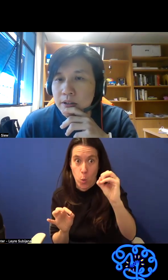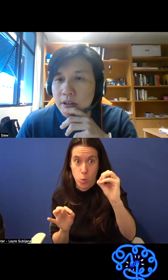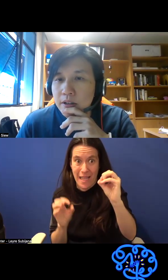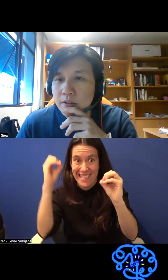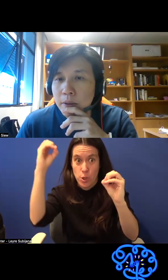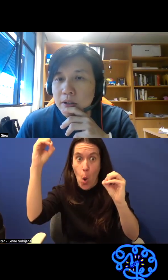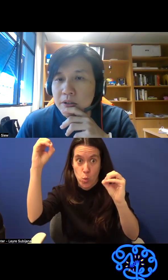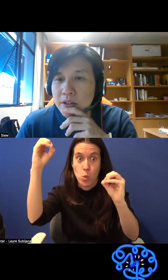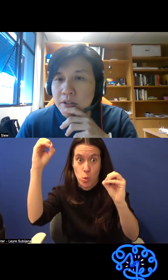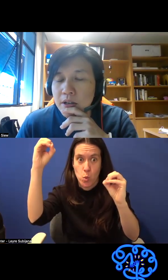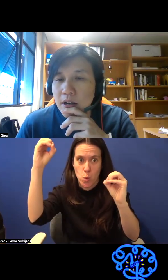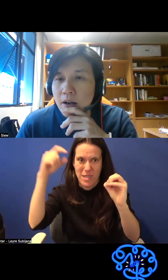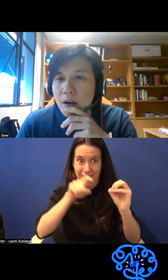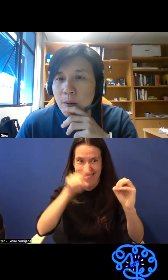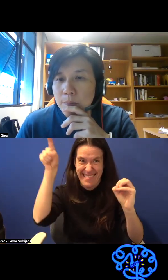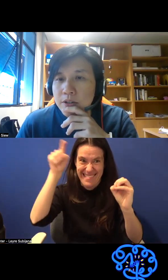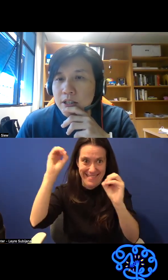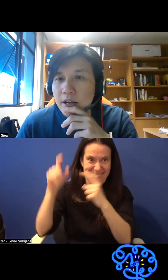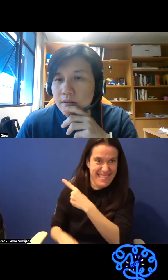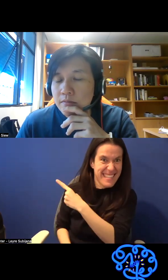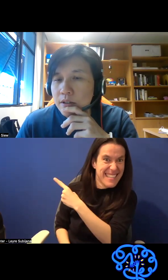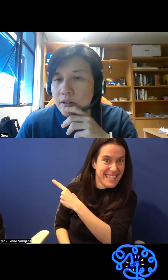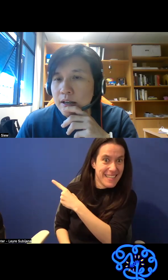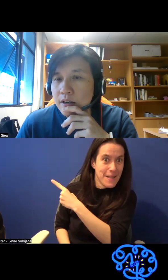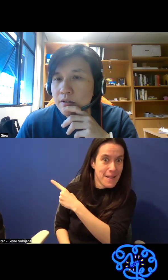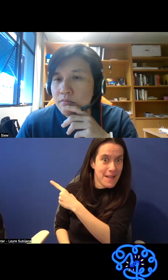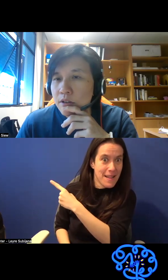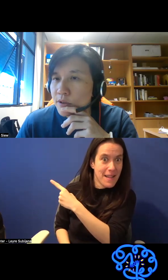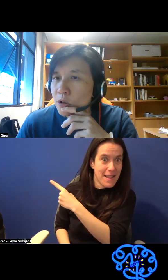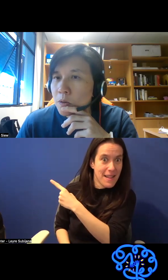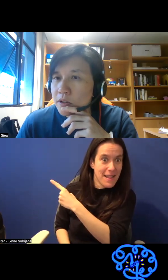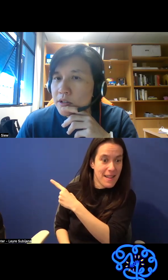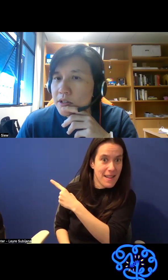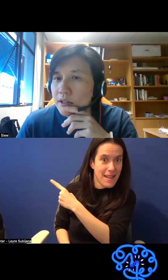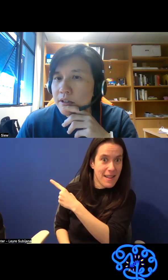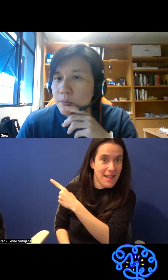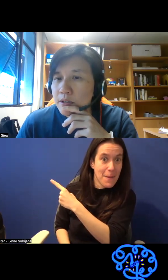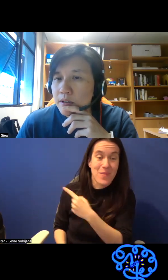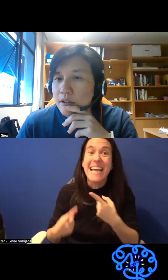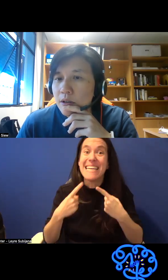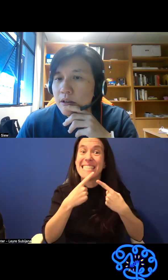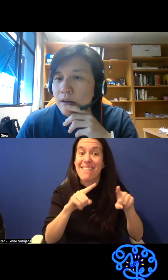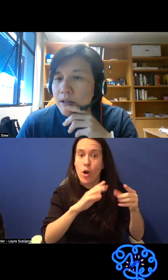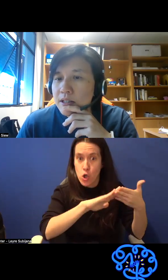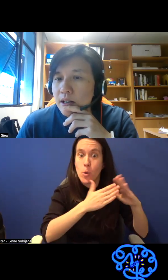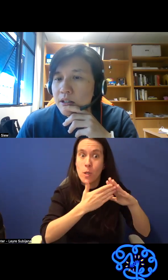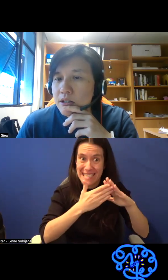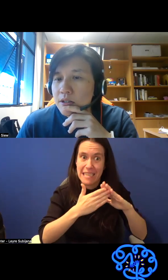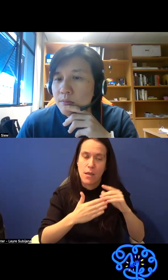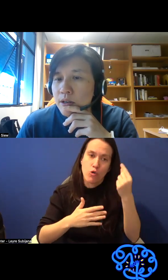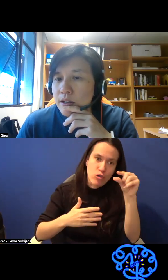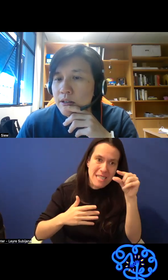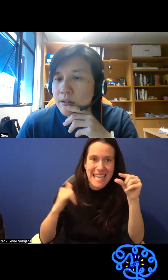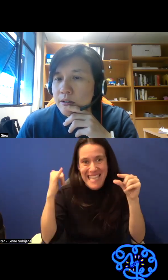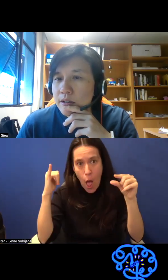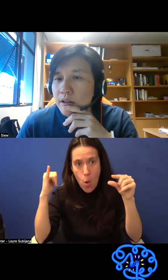here, where my cursor is, such that they are in different communities, like this one. And we can select this